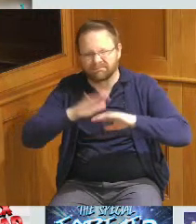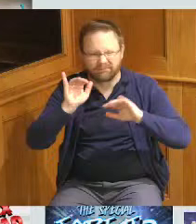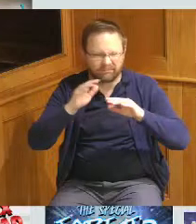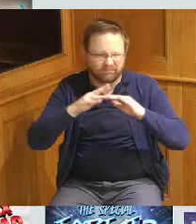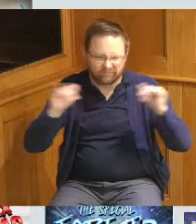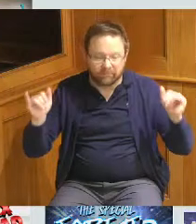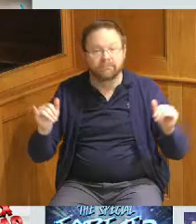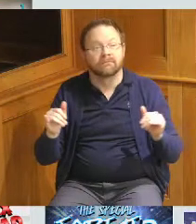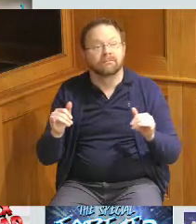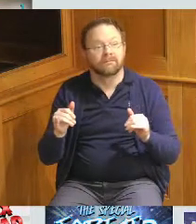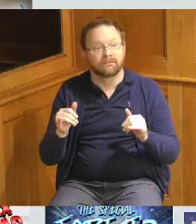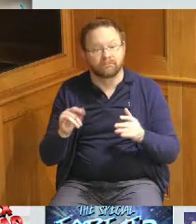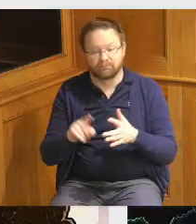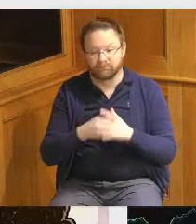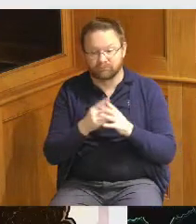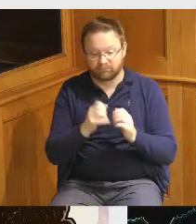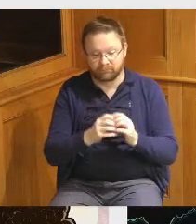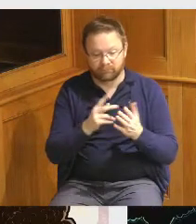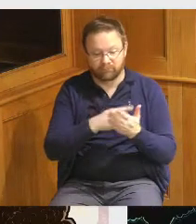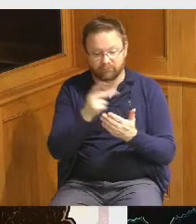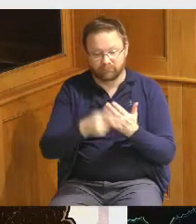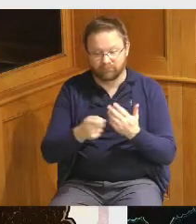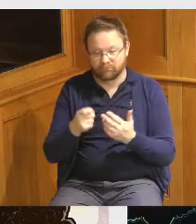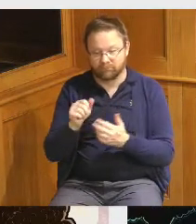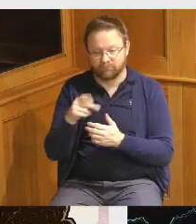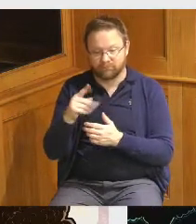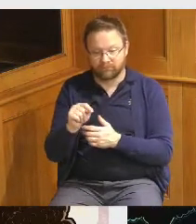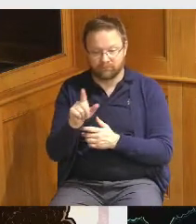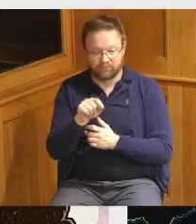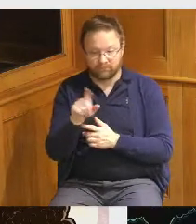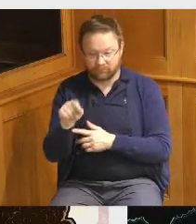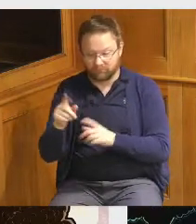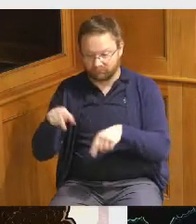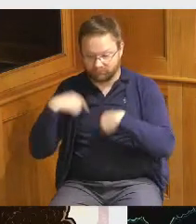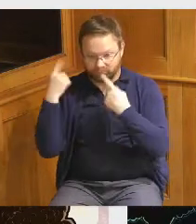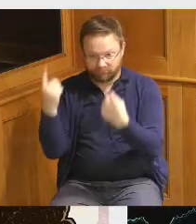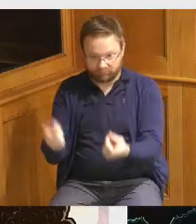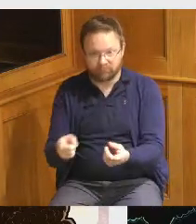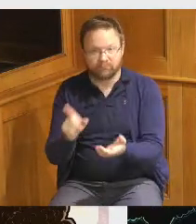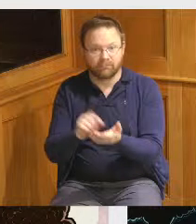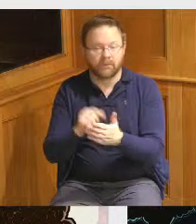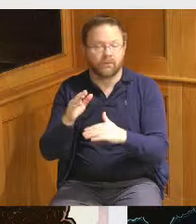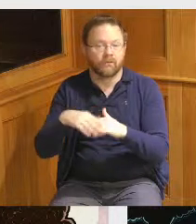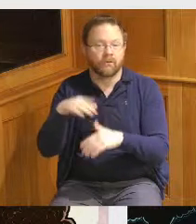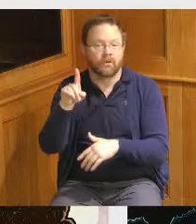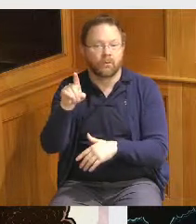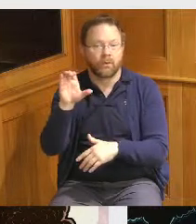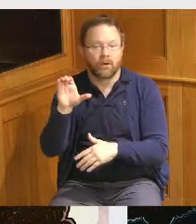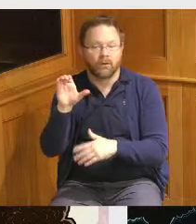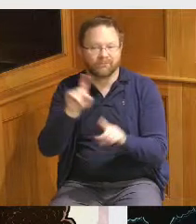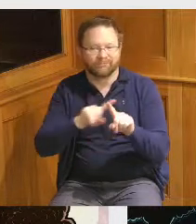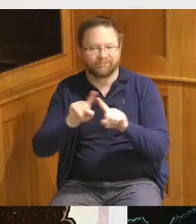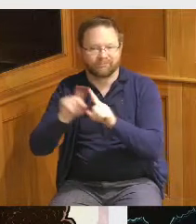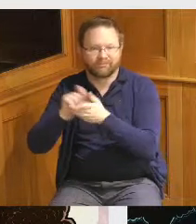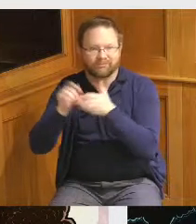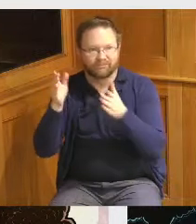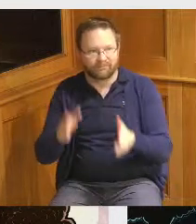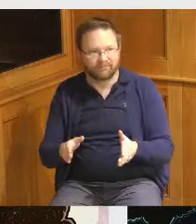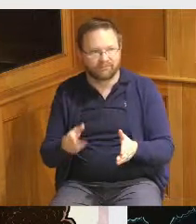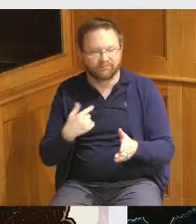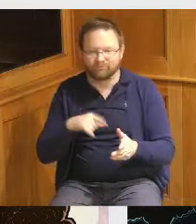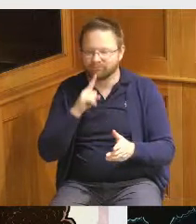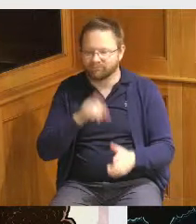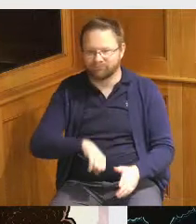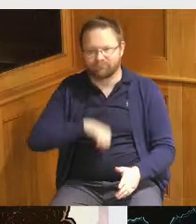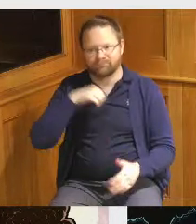date, we started our program in September 2020, and to date, we have published over 100 authors, and we are really